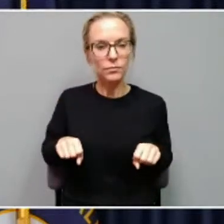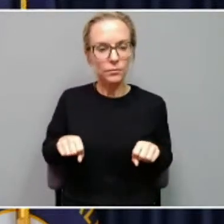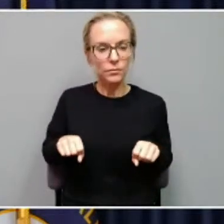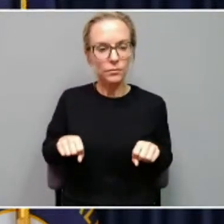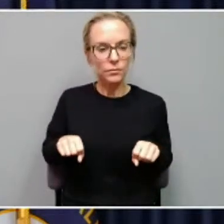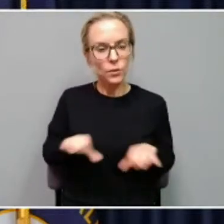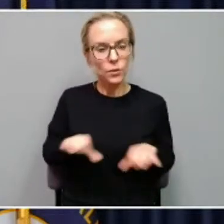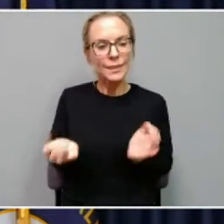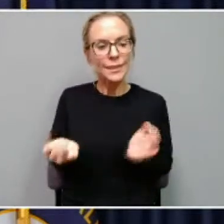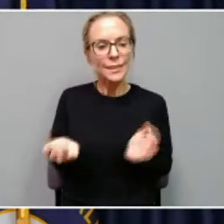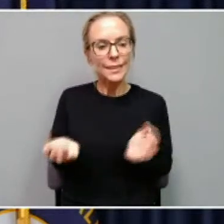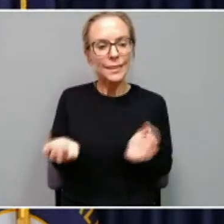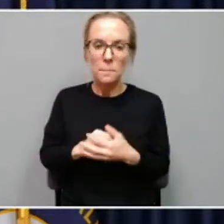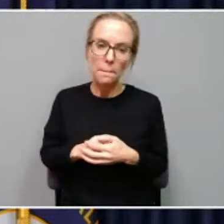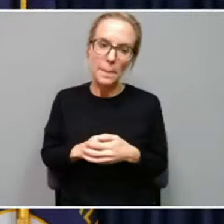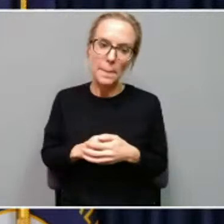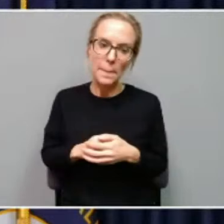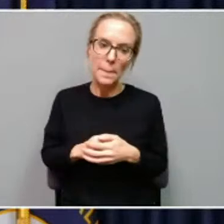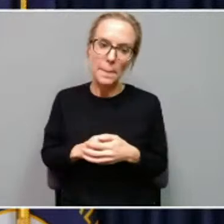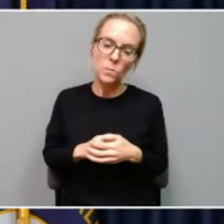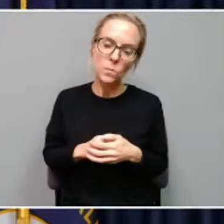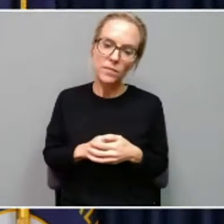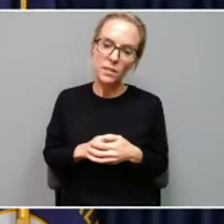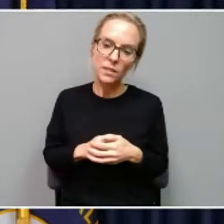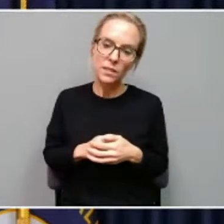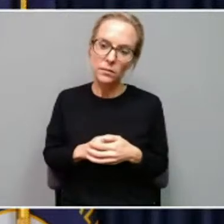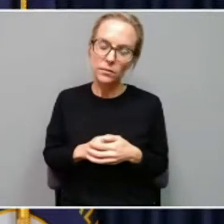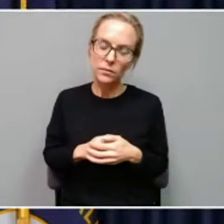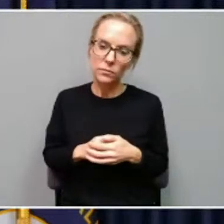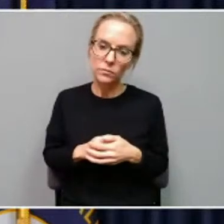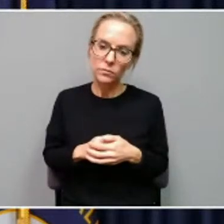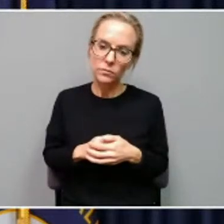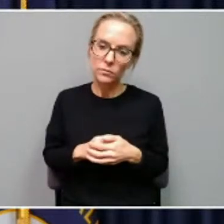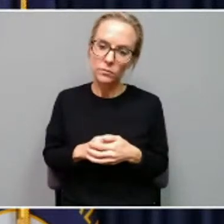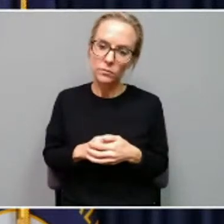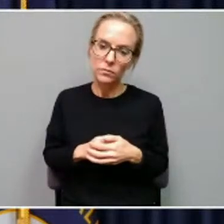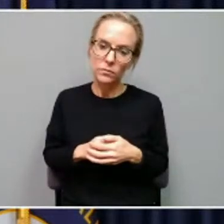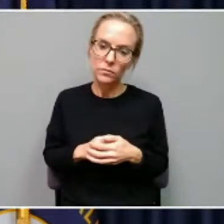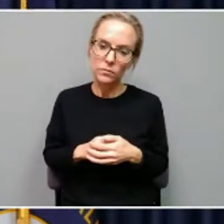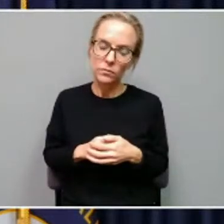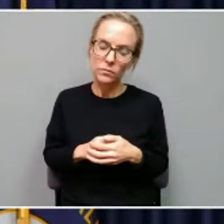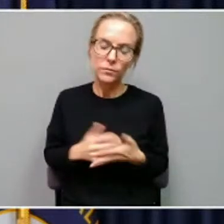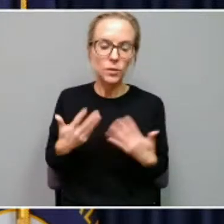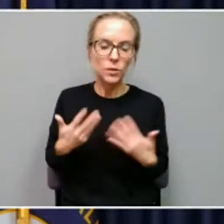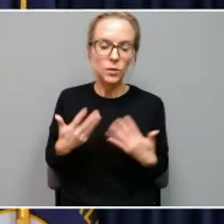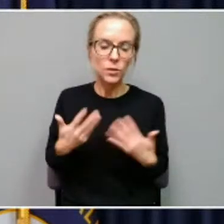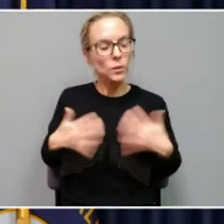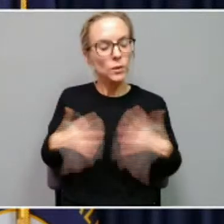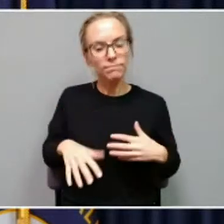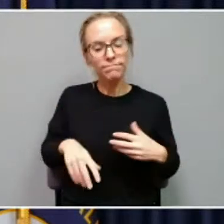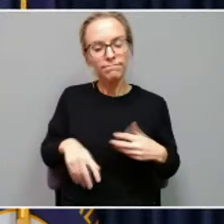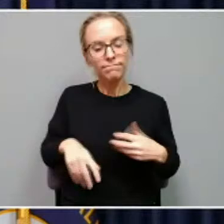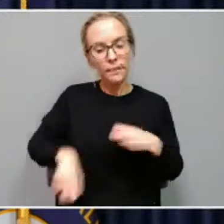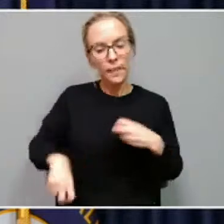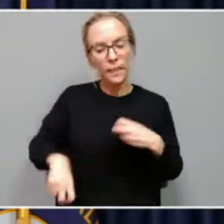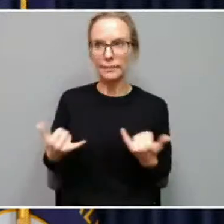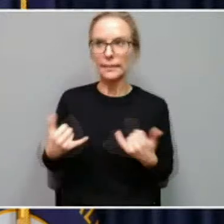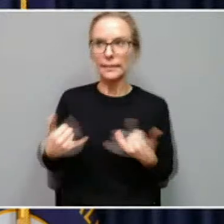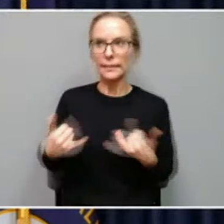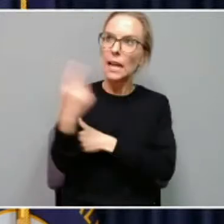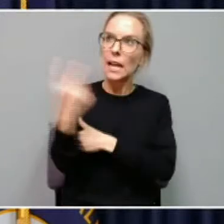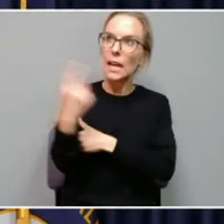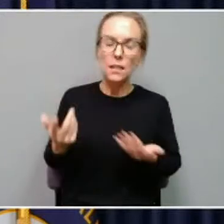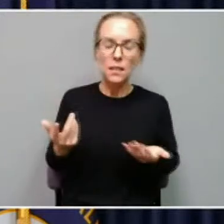again. It is, it's admittedly a tough time, but we have been through